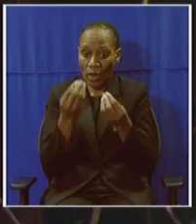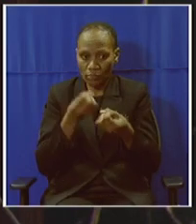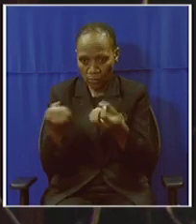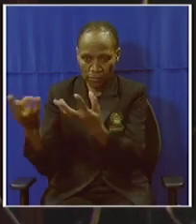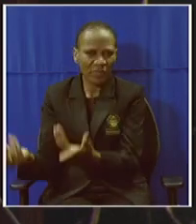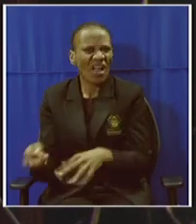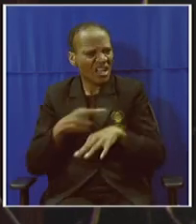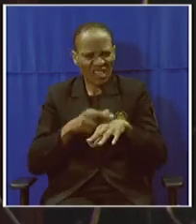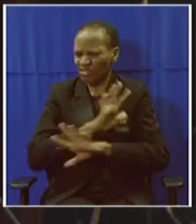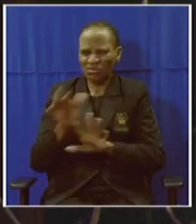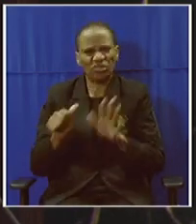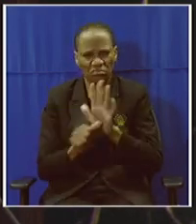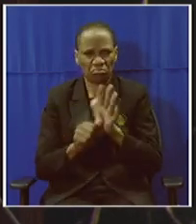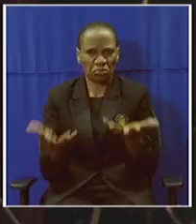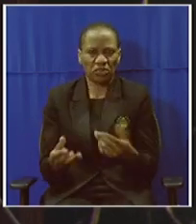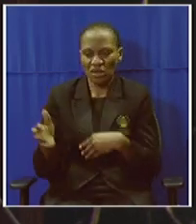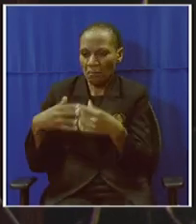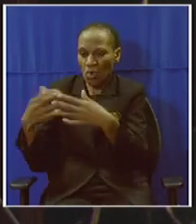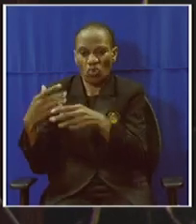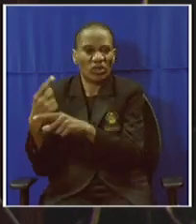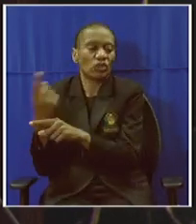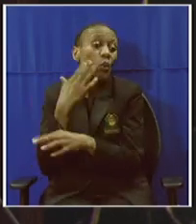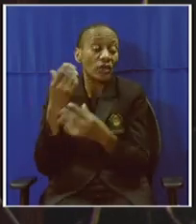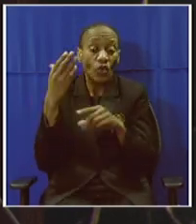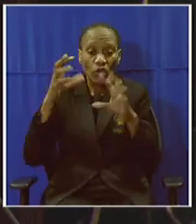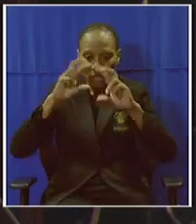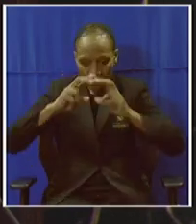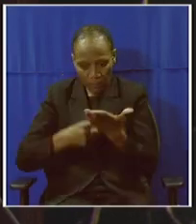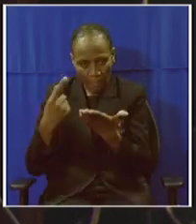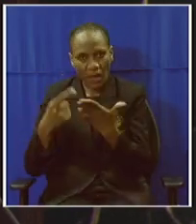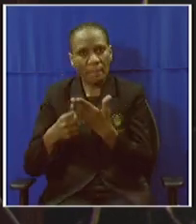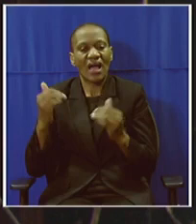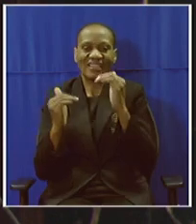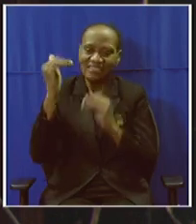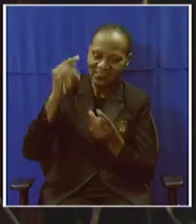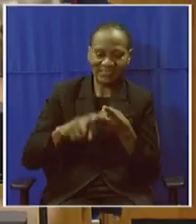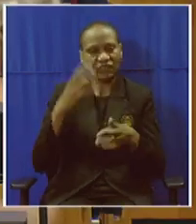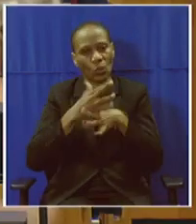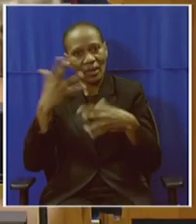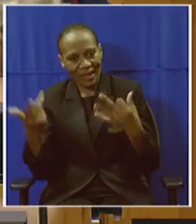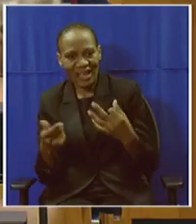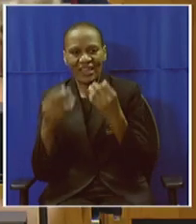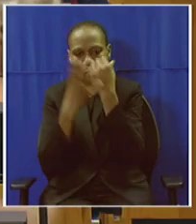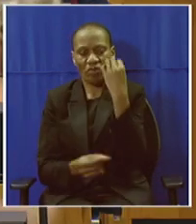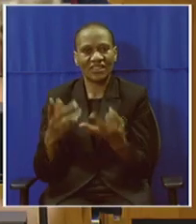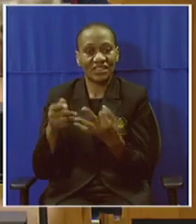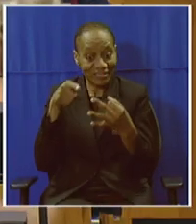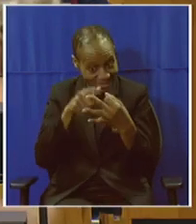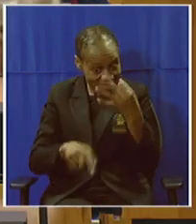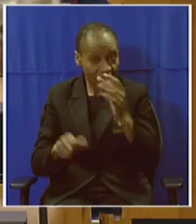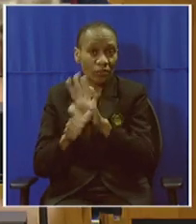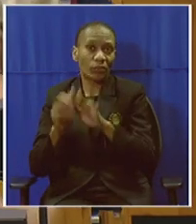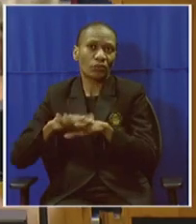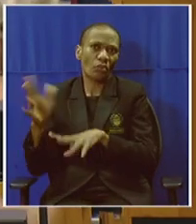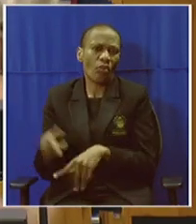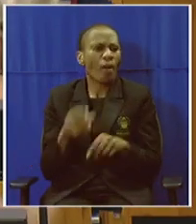contributing factor in many instances when dealing with unemployment, poverty, and inequality. Her utterances prove